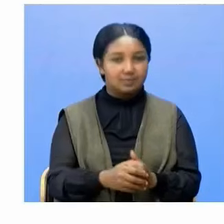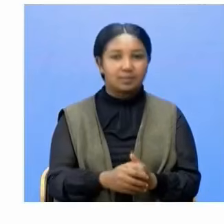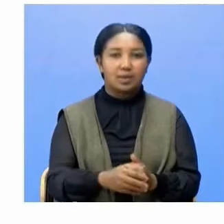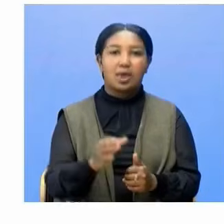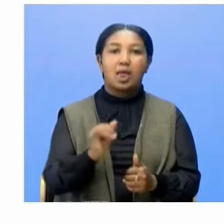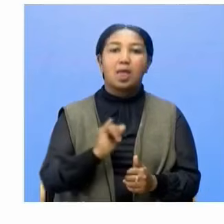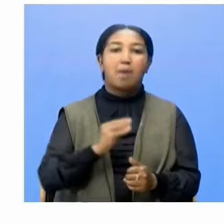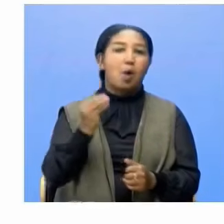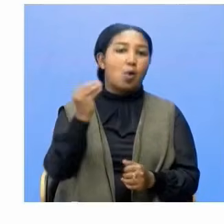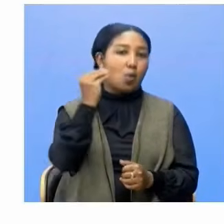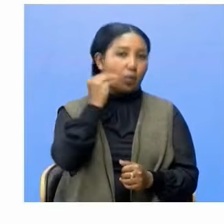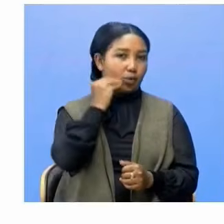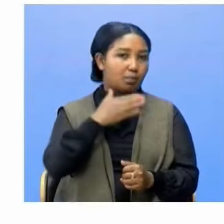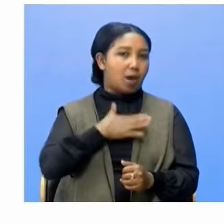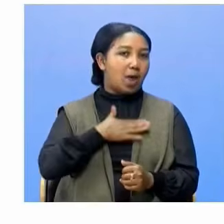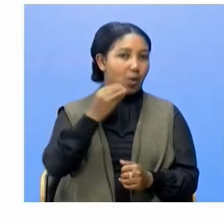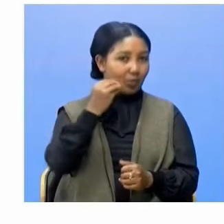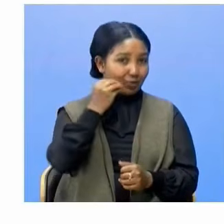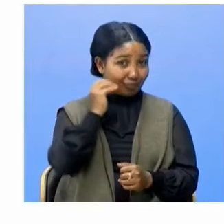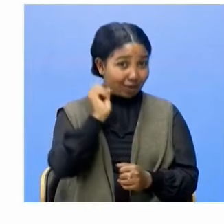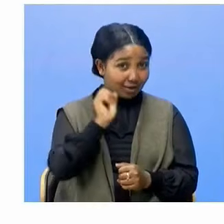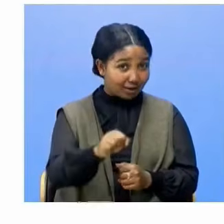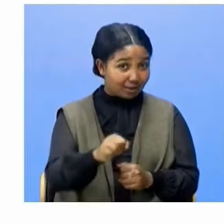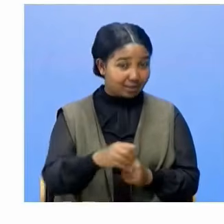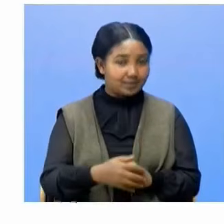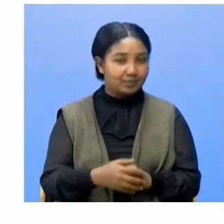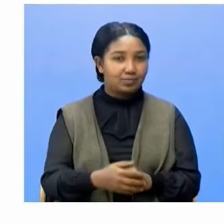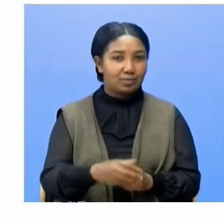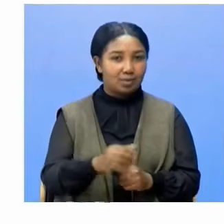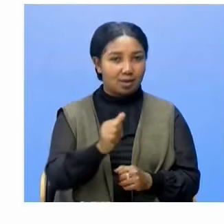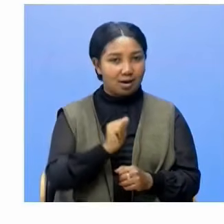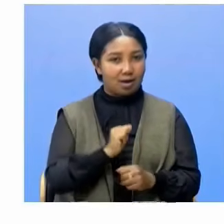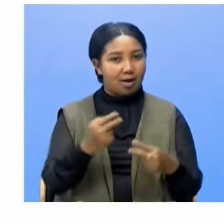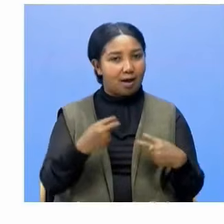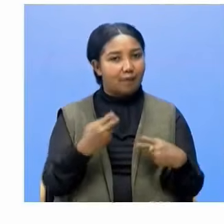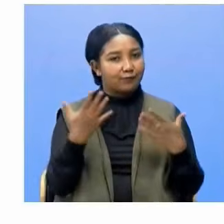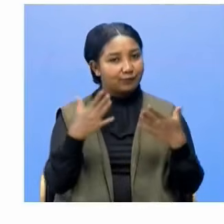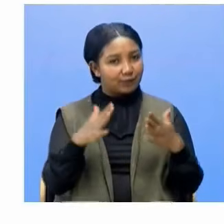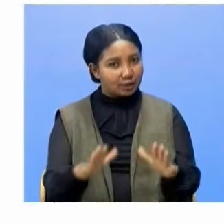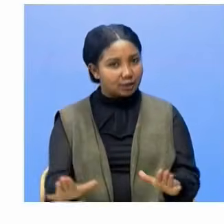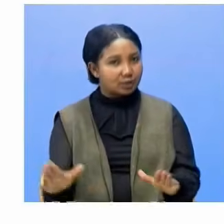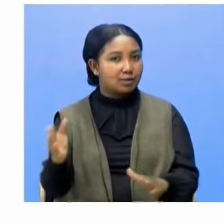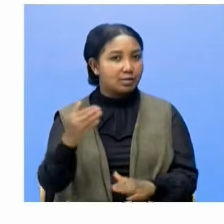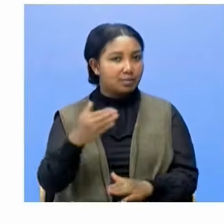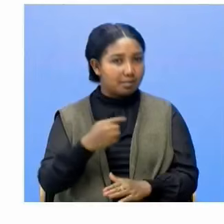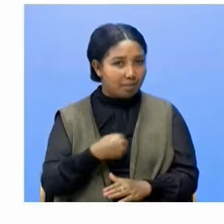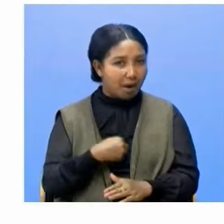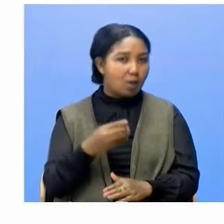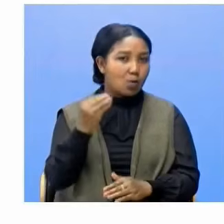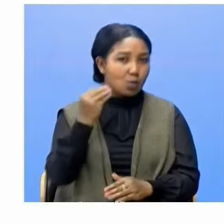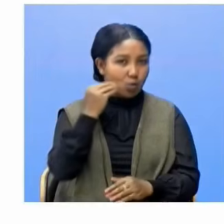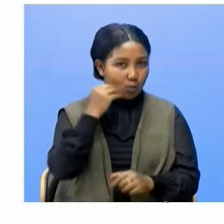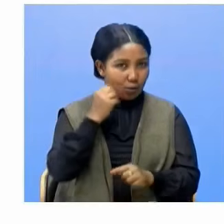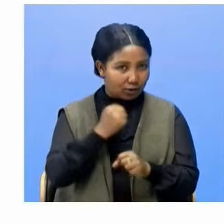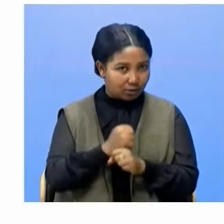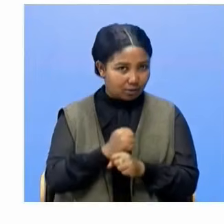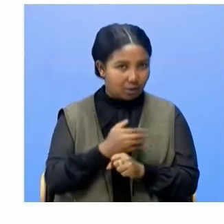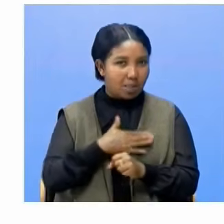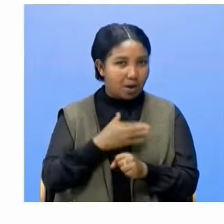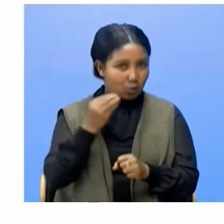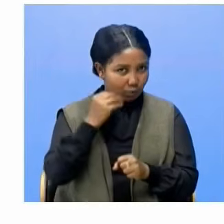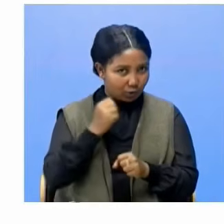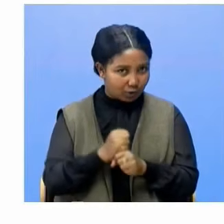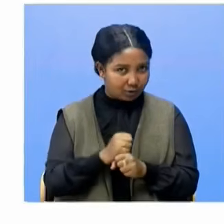my homework, right? I have finished my homework.